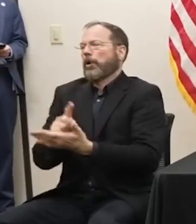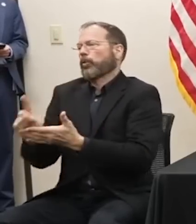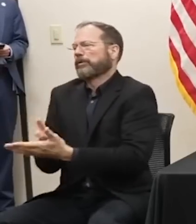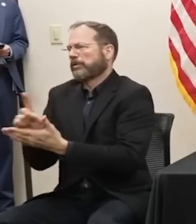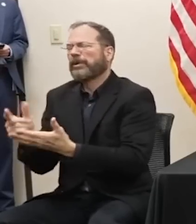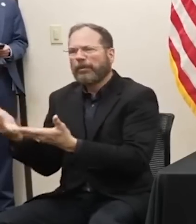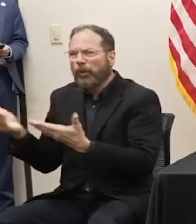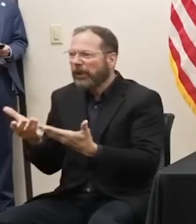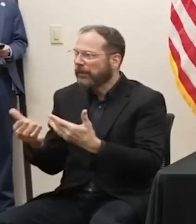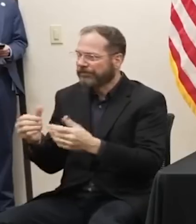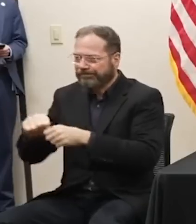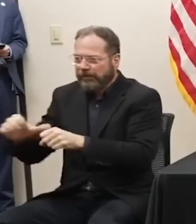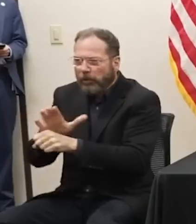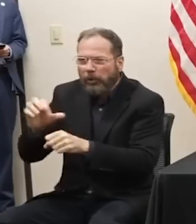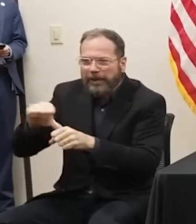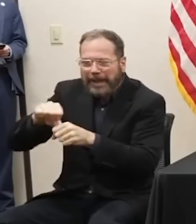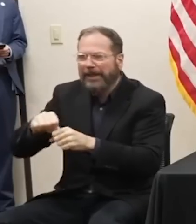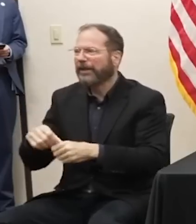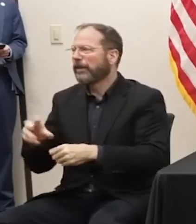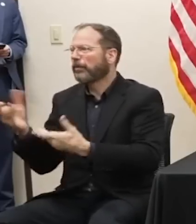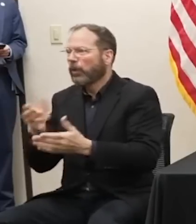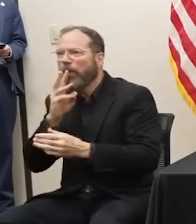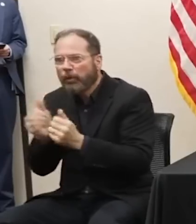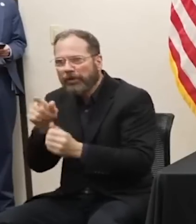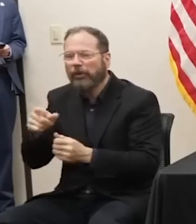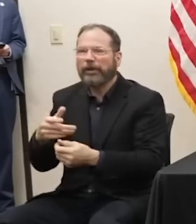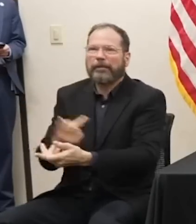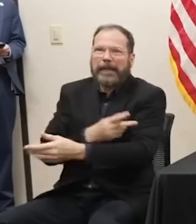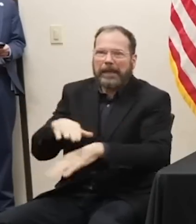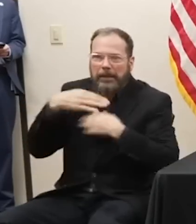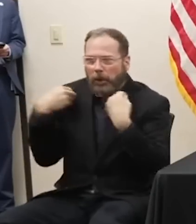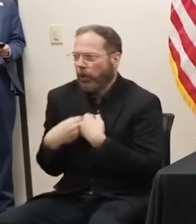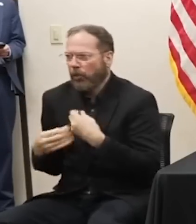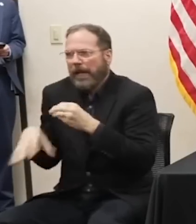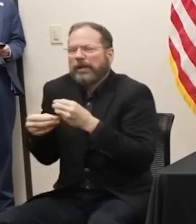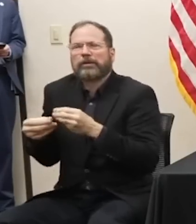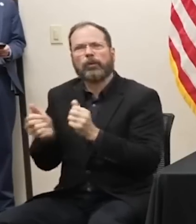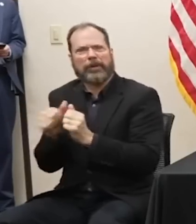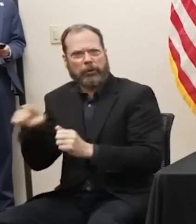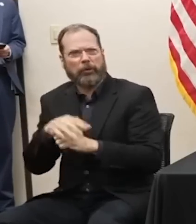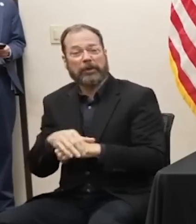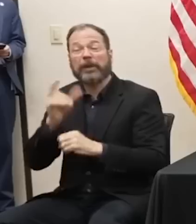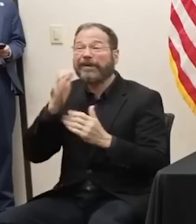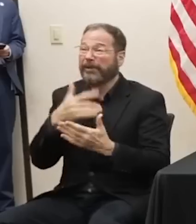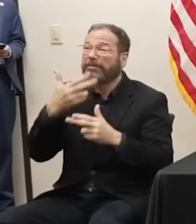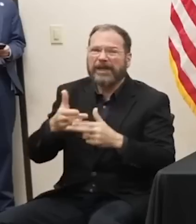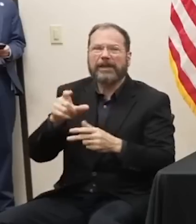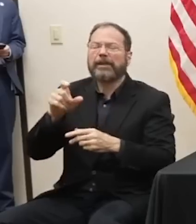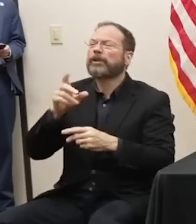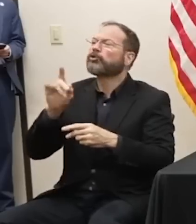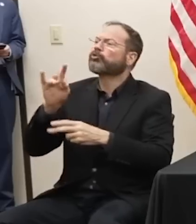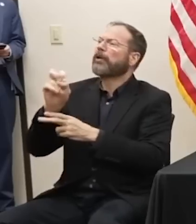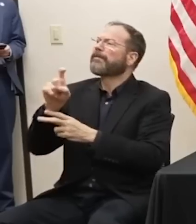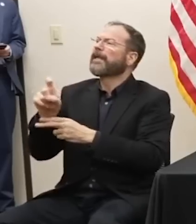take plenty of fuel, water, coats, blankets even. And as the governor pointed out, drivetexas.org